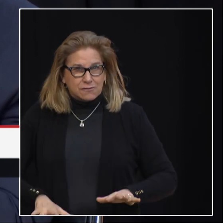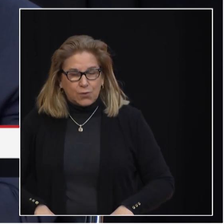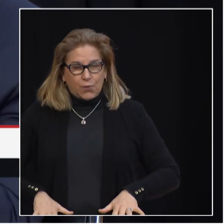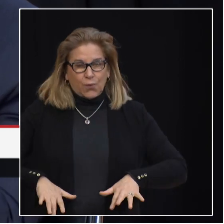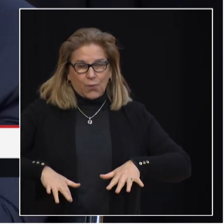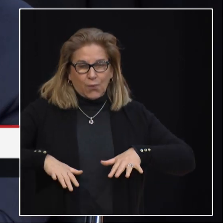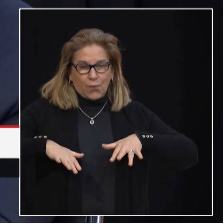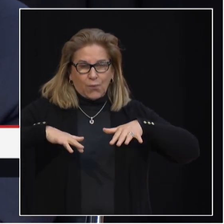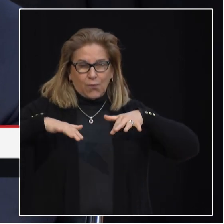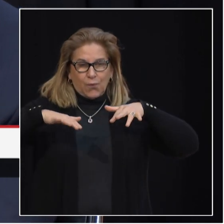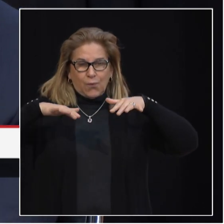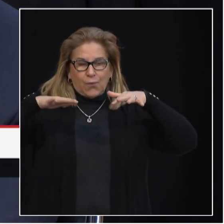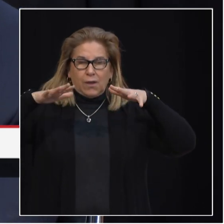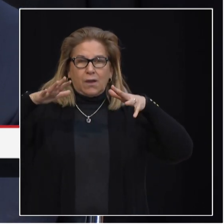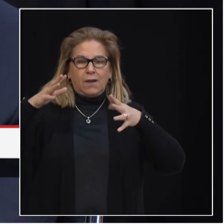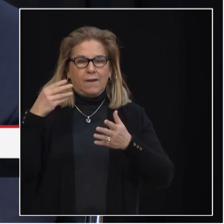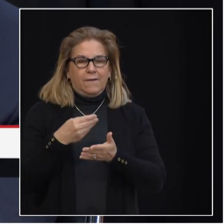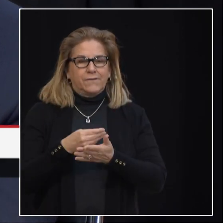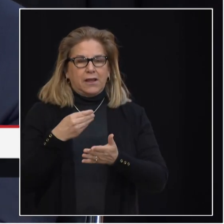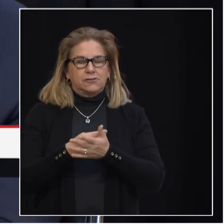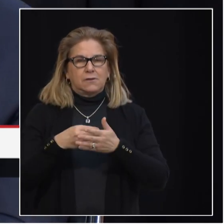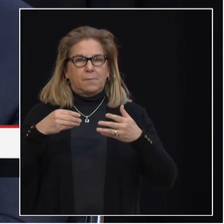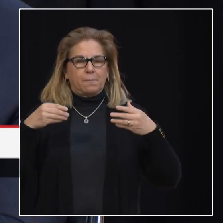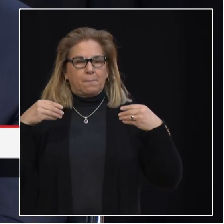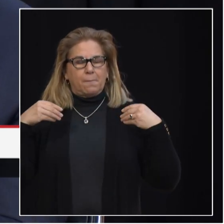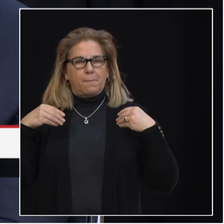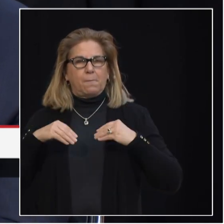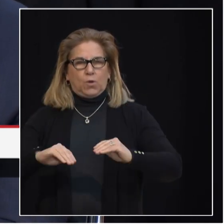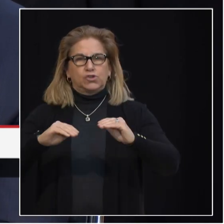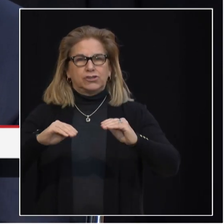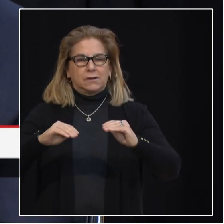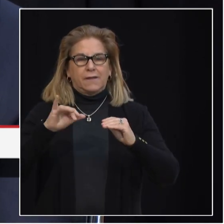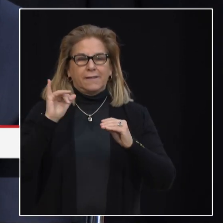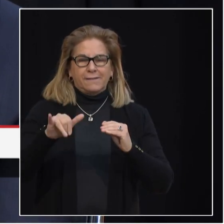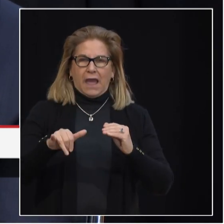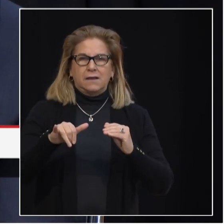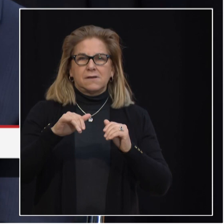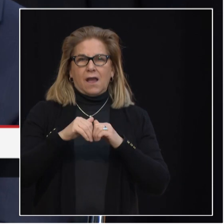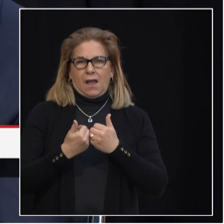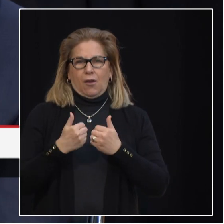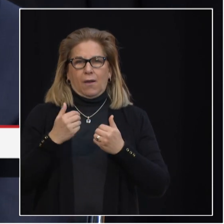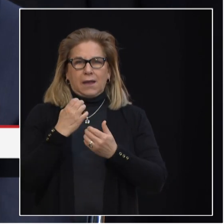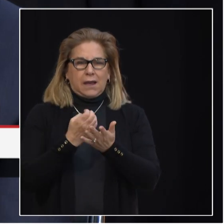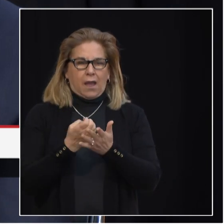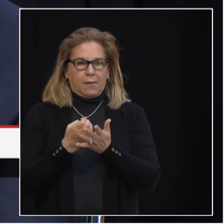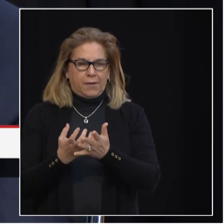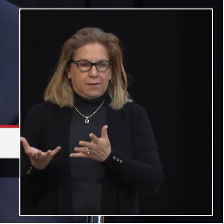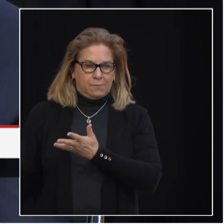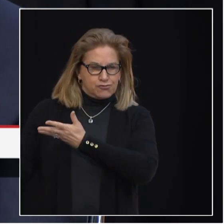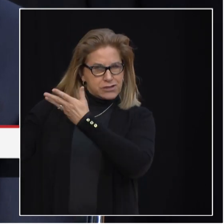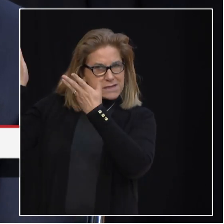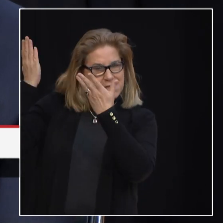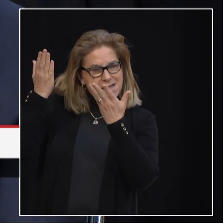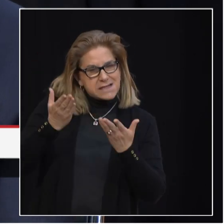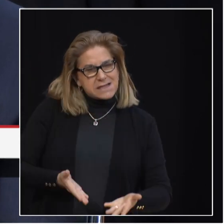into financial motion for the city. And when you think about what that economic engine does in terms of the numbers and the